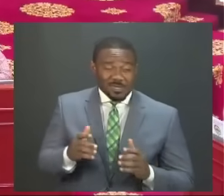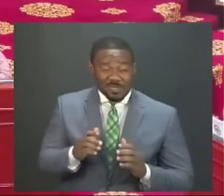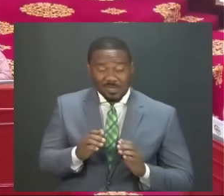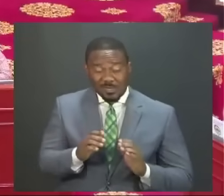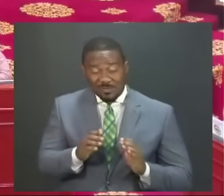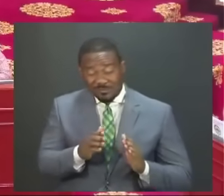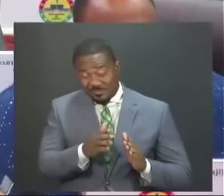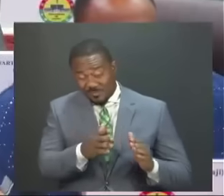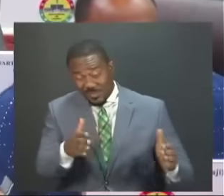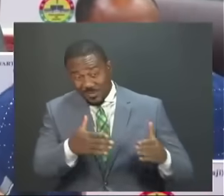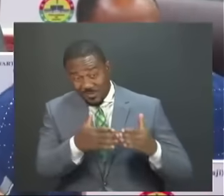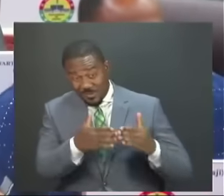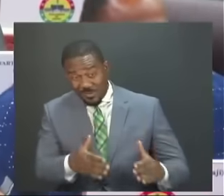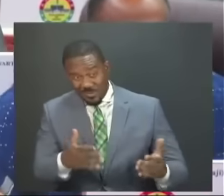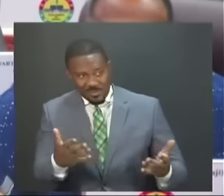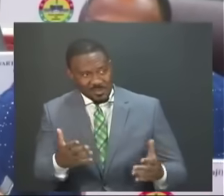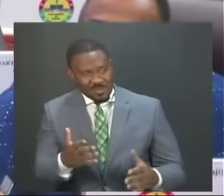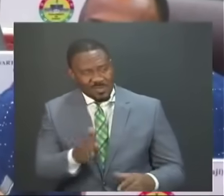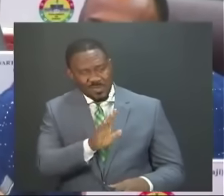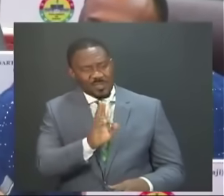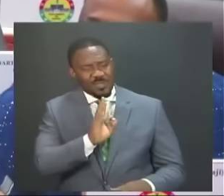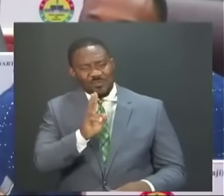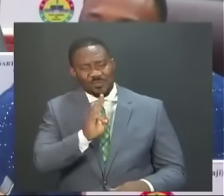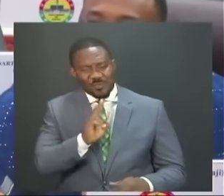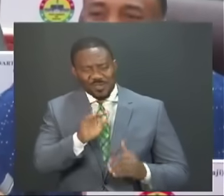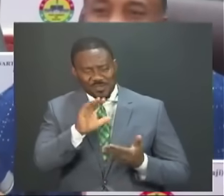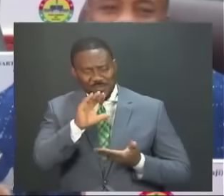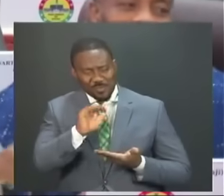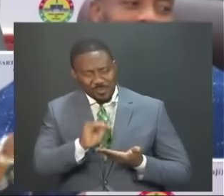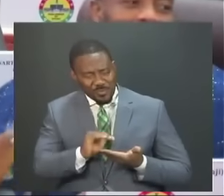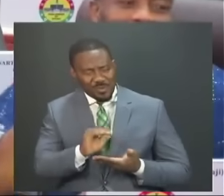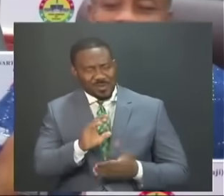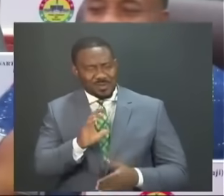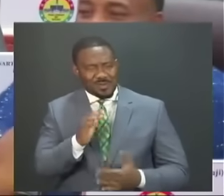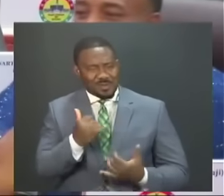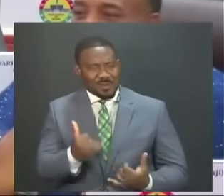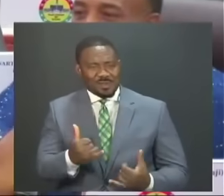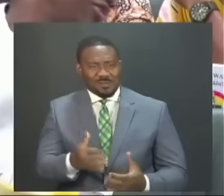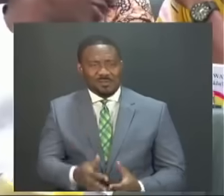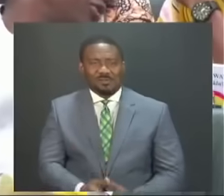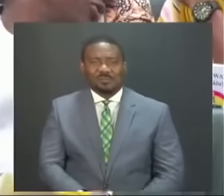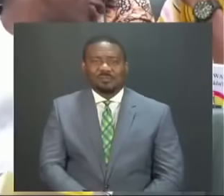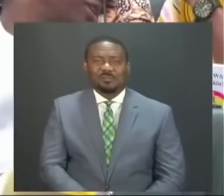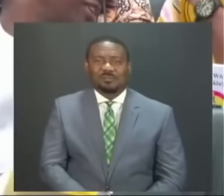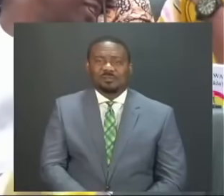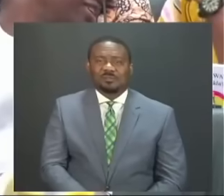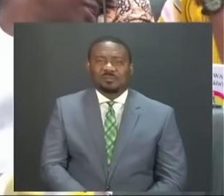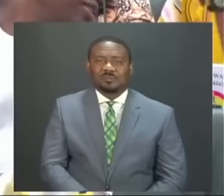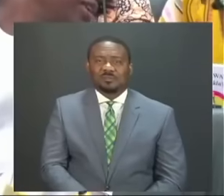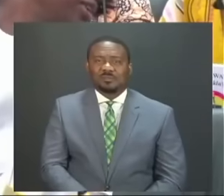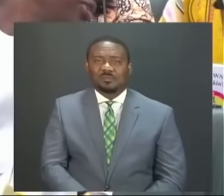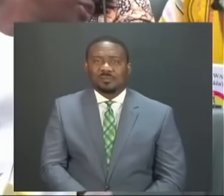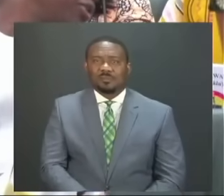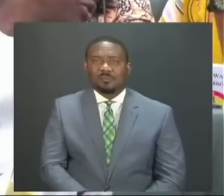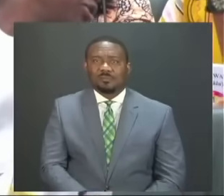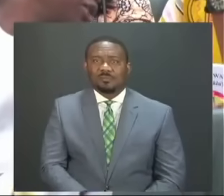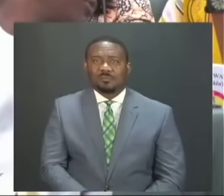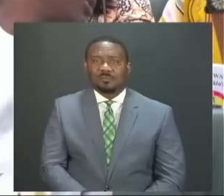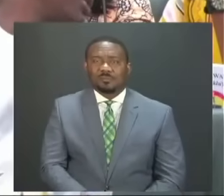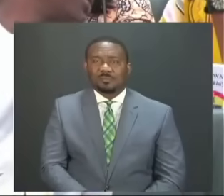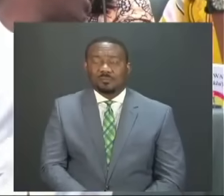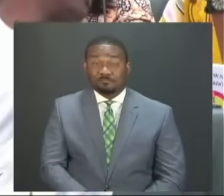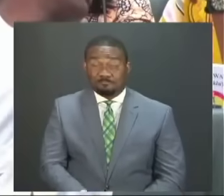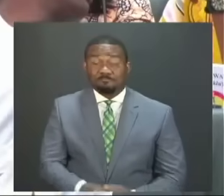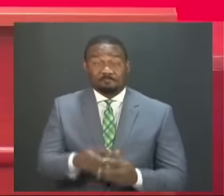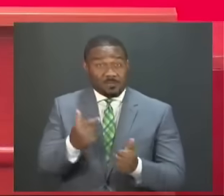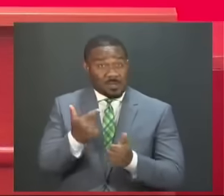time he was presenting the business, so we can go ahead. Thank you very much, honourable members. Ghana